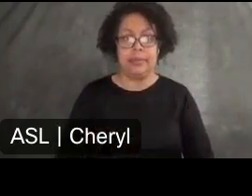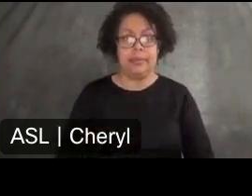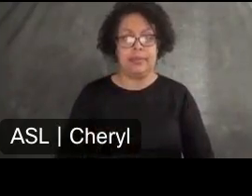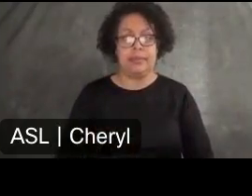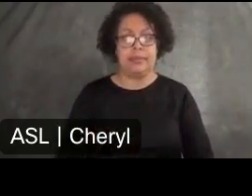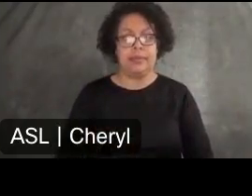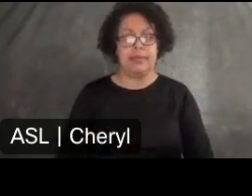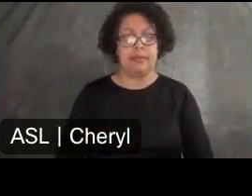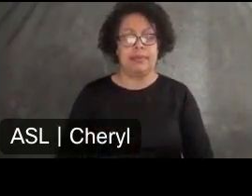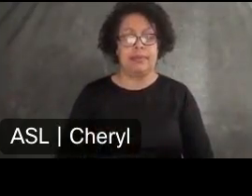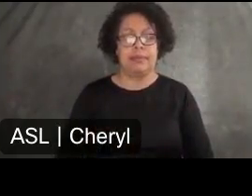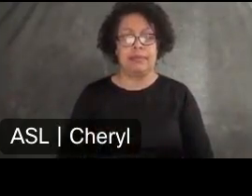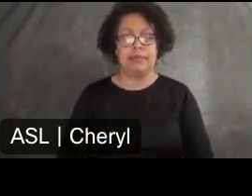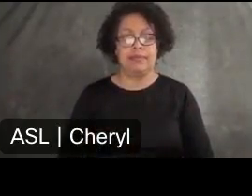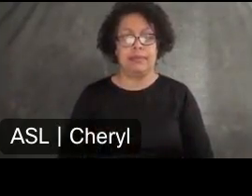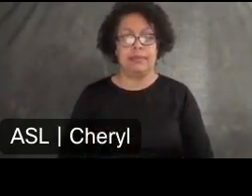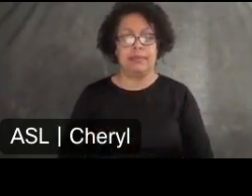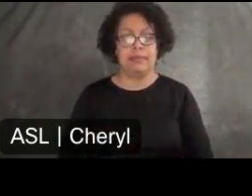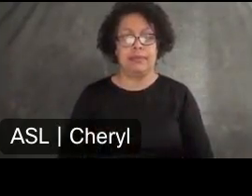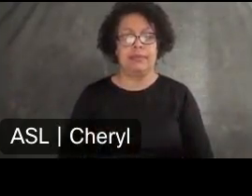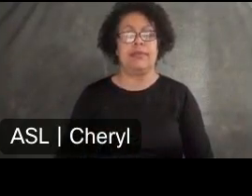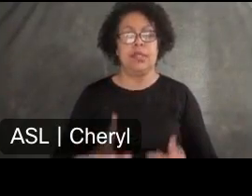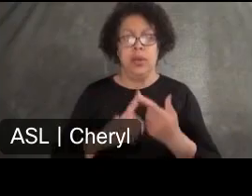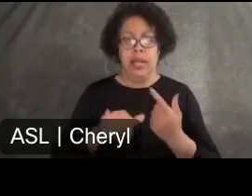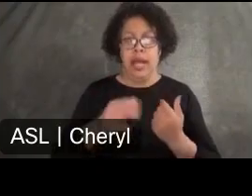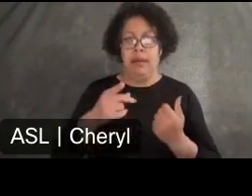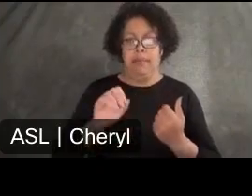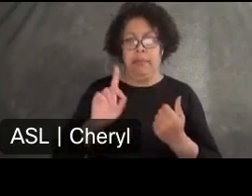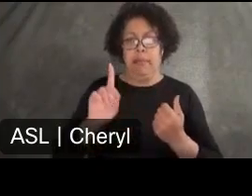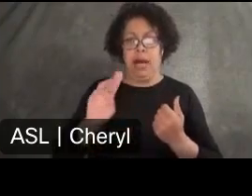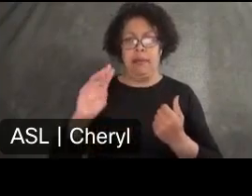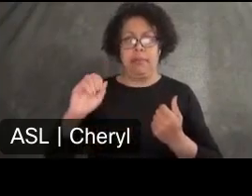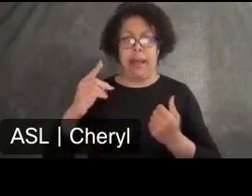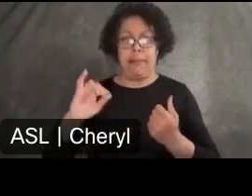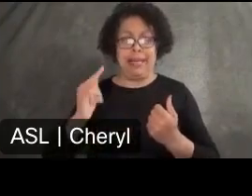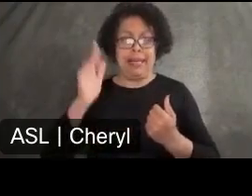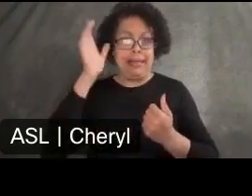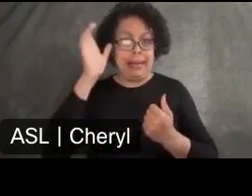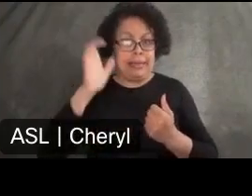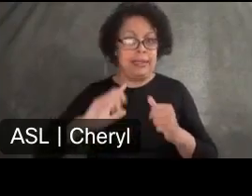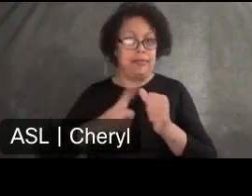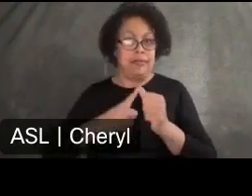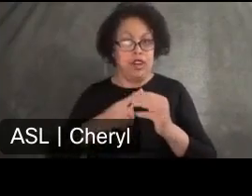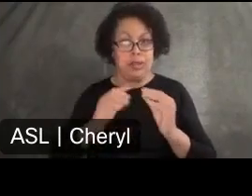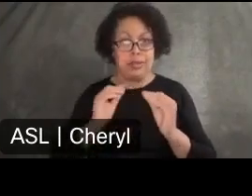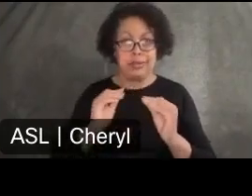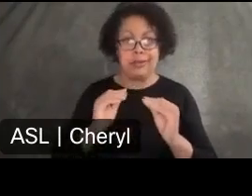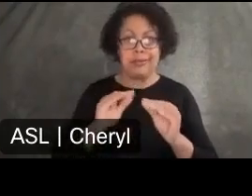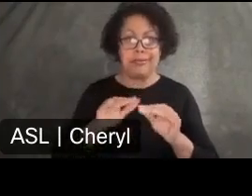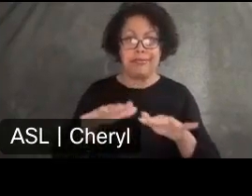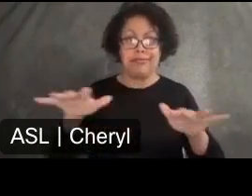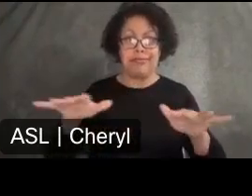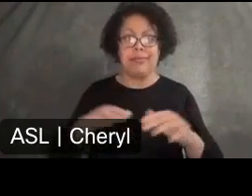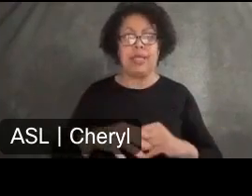When this pod mapping was first thought of or first coming to fruition,